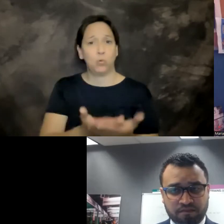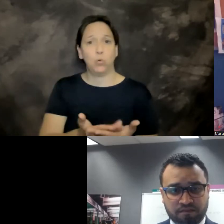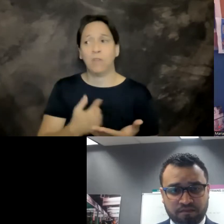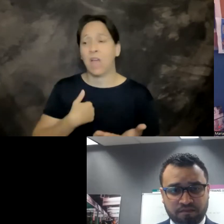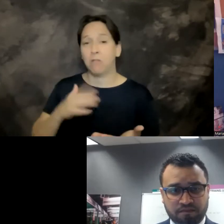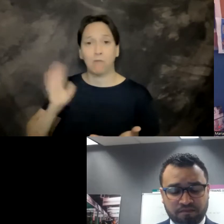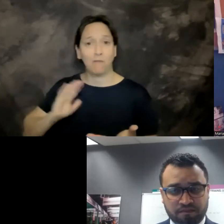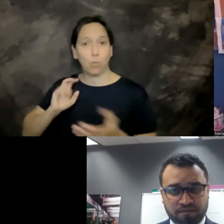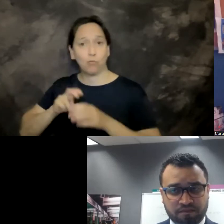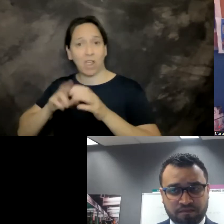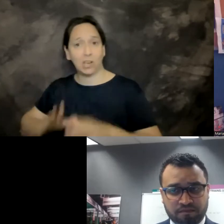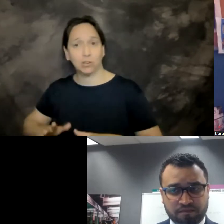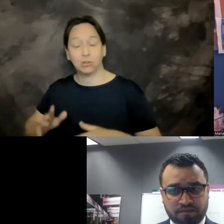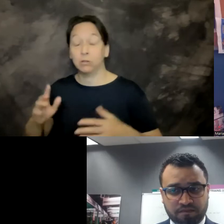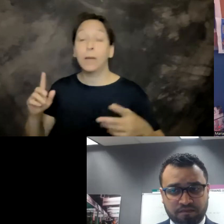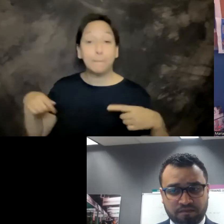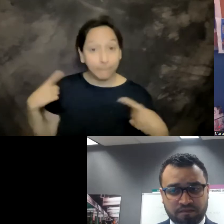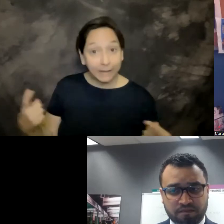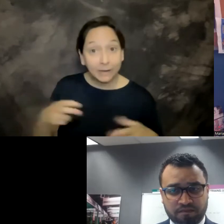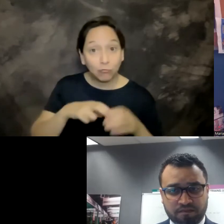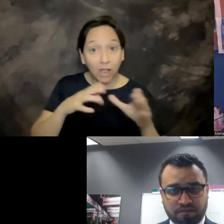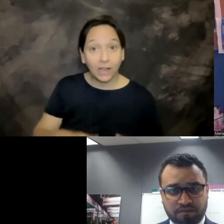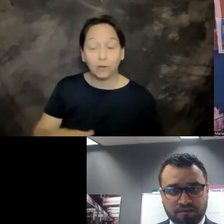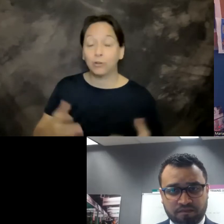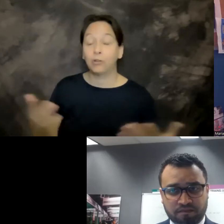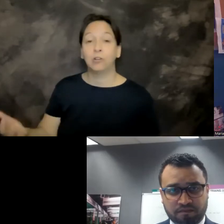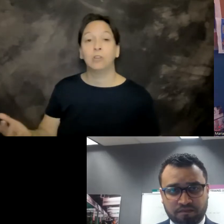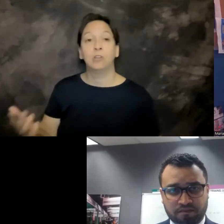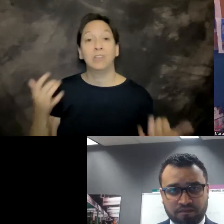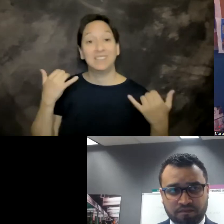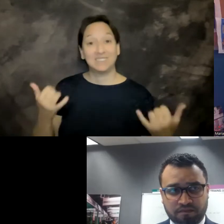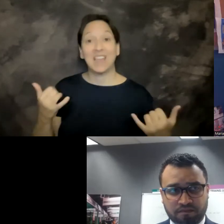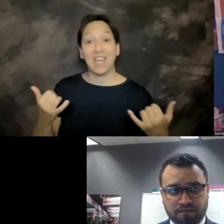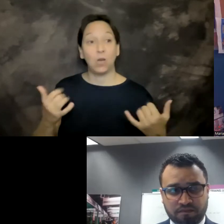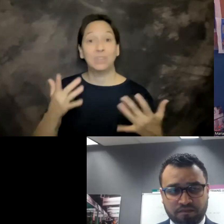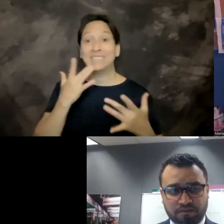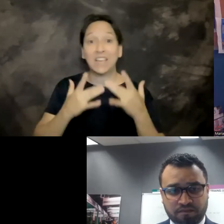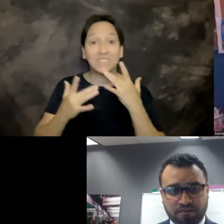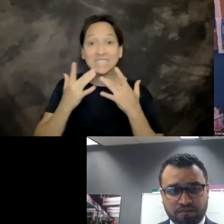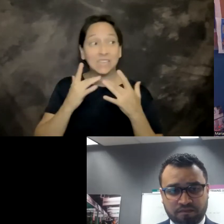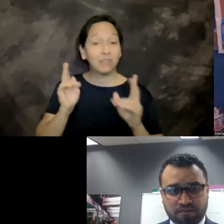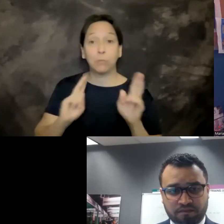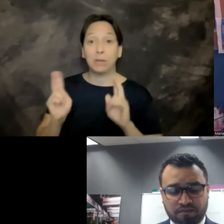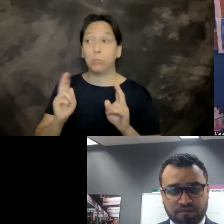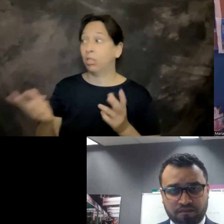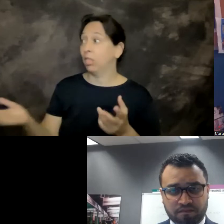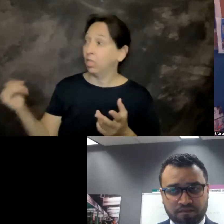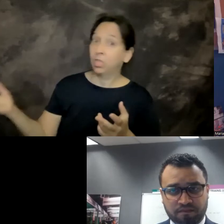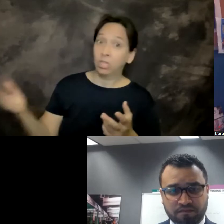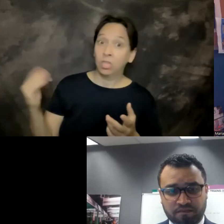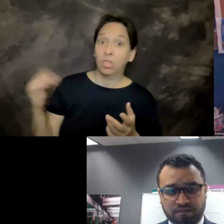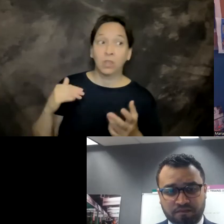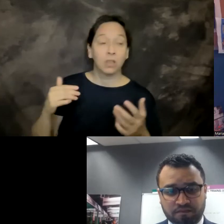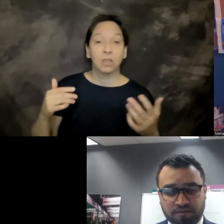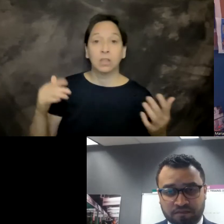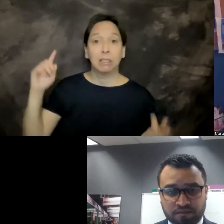before. They've been riders, they are riders. We're actually at a deficit getting people on because we're decreasing the